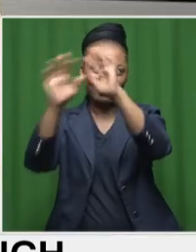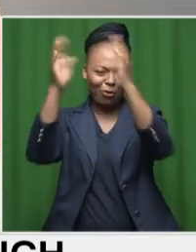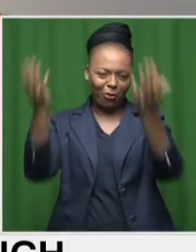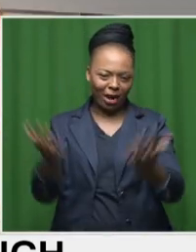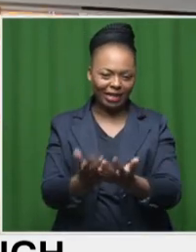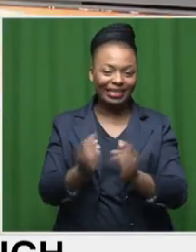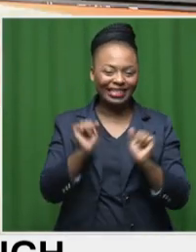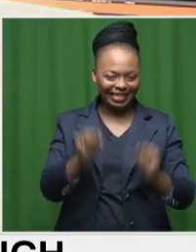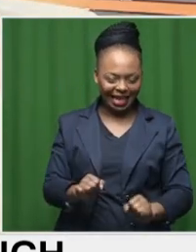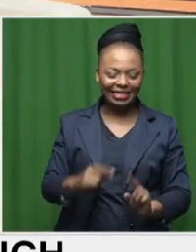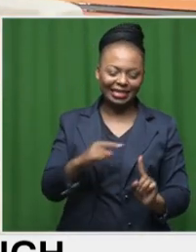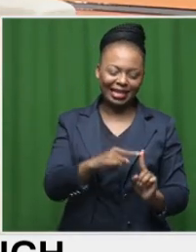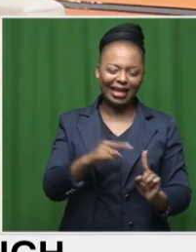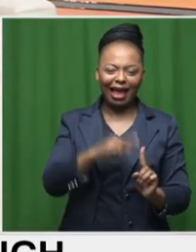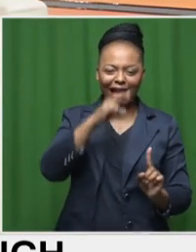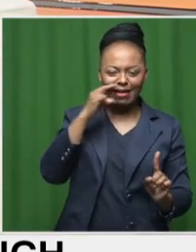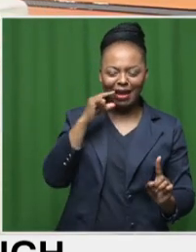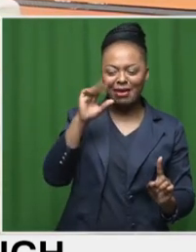of course,